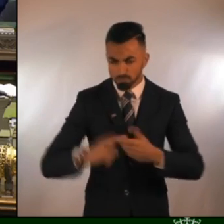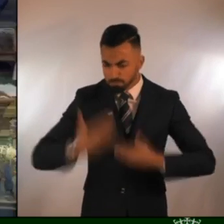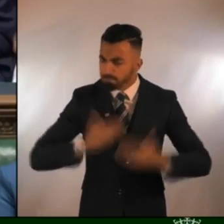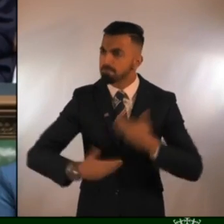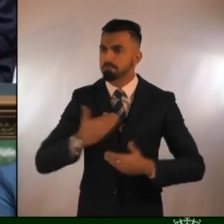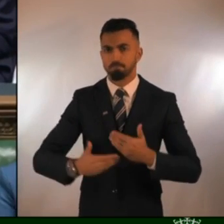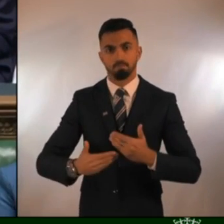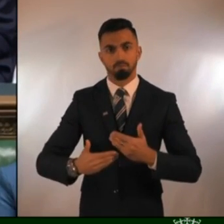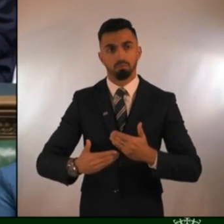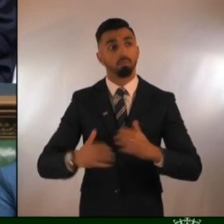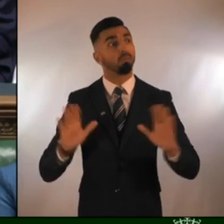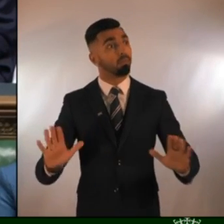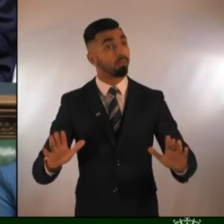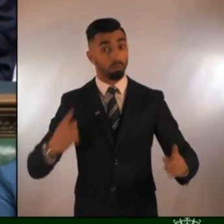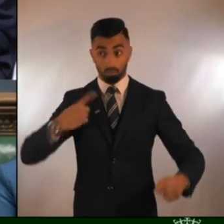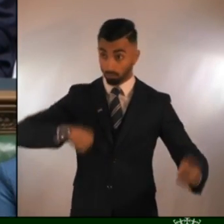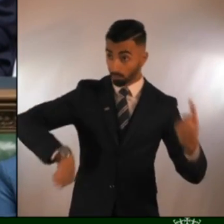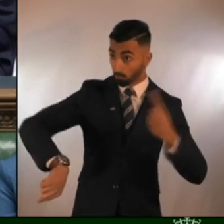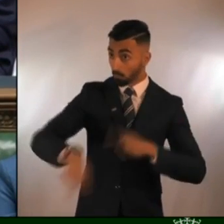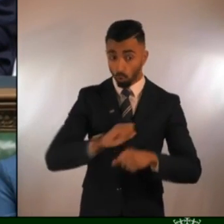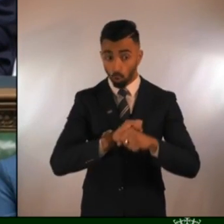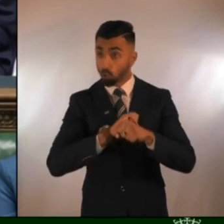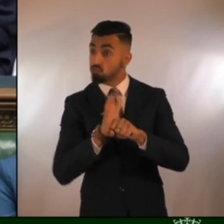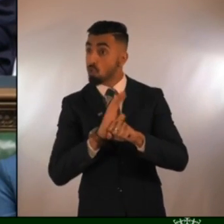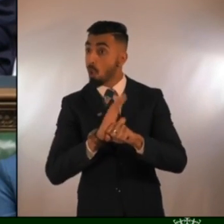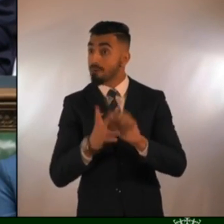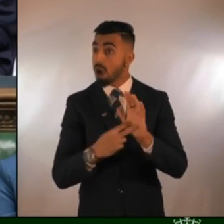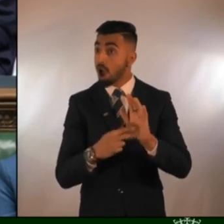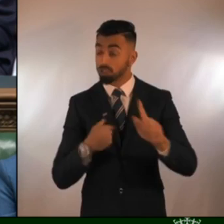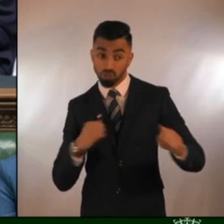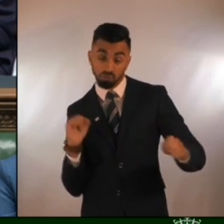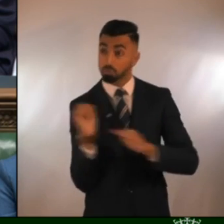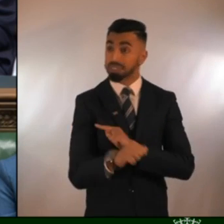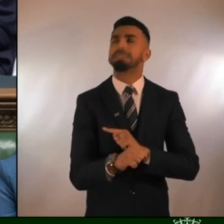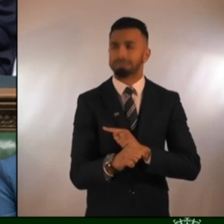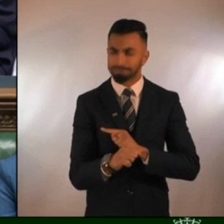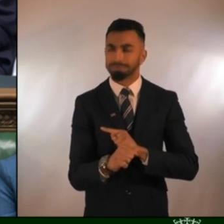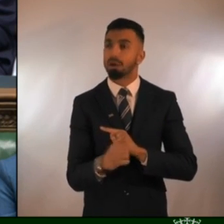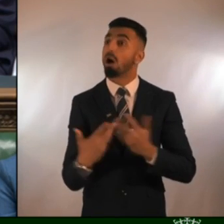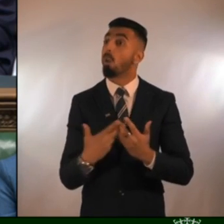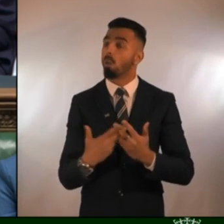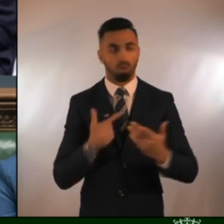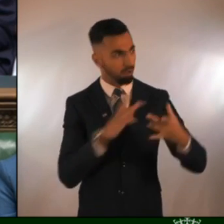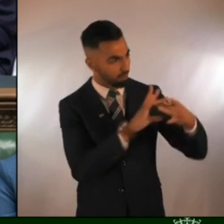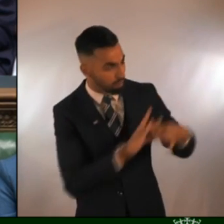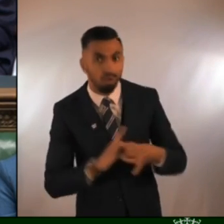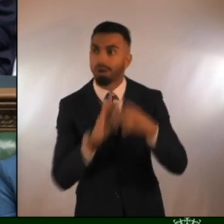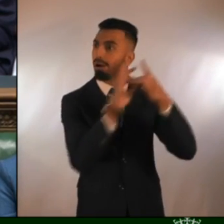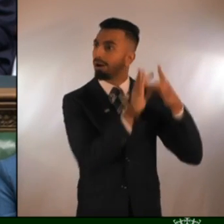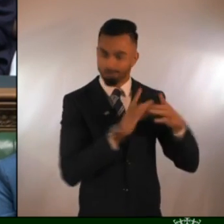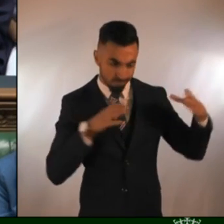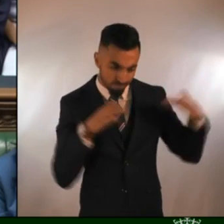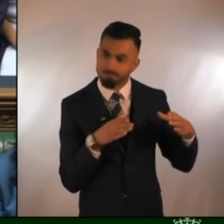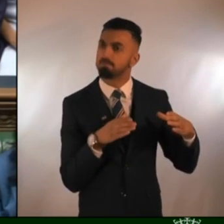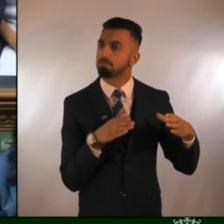this together. The British people may be worried, but they are not daunted. We will protect